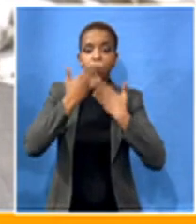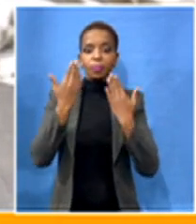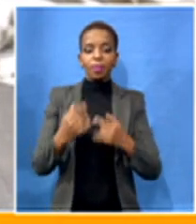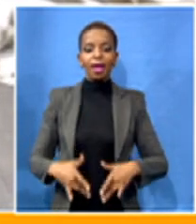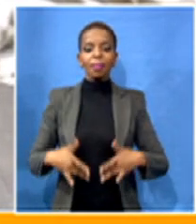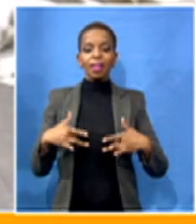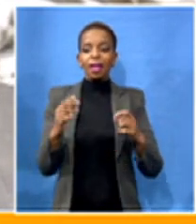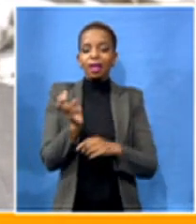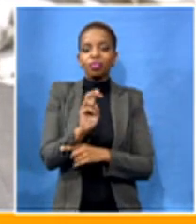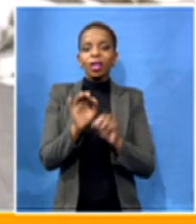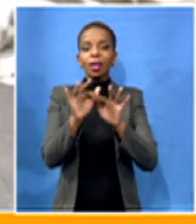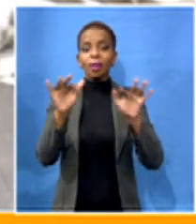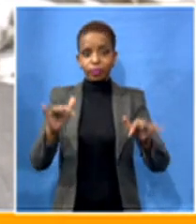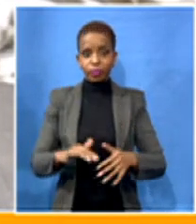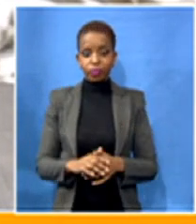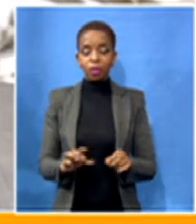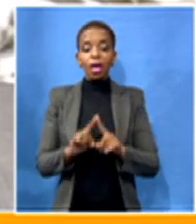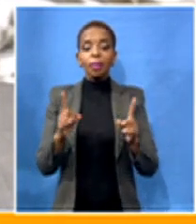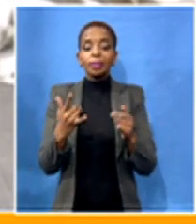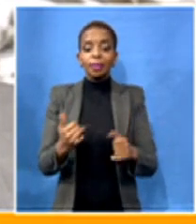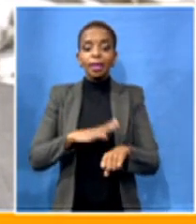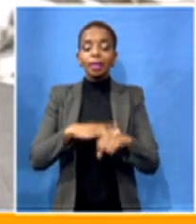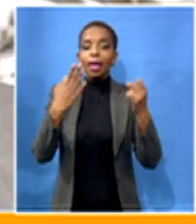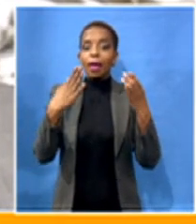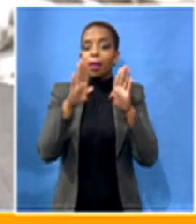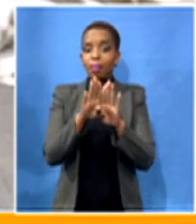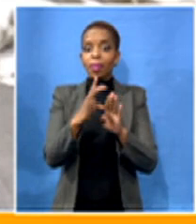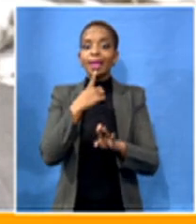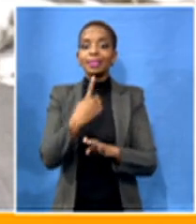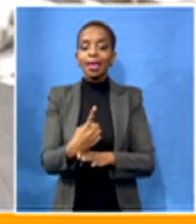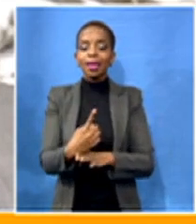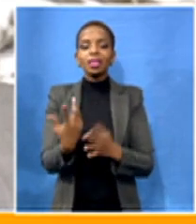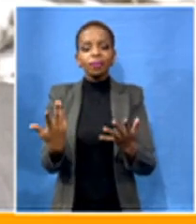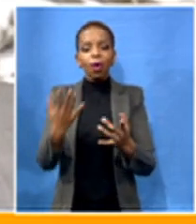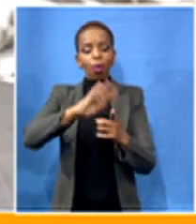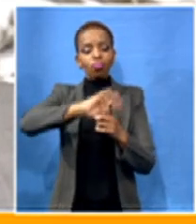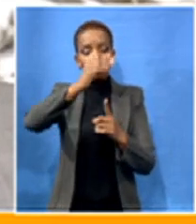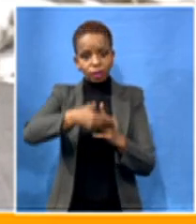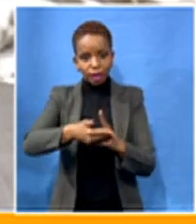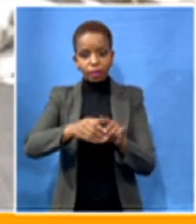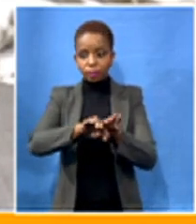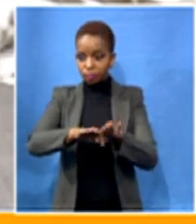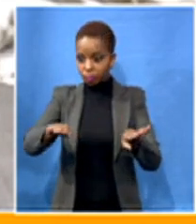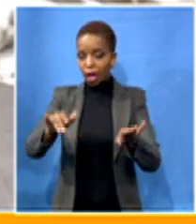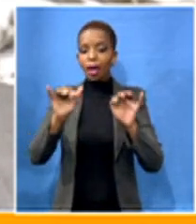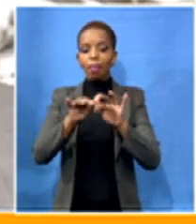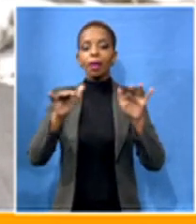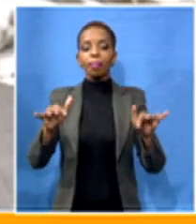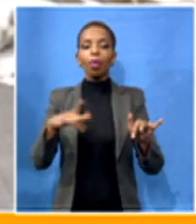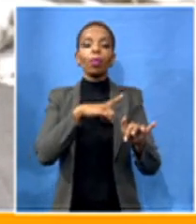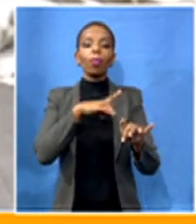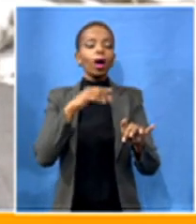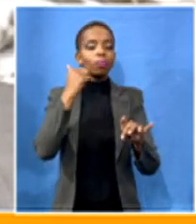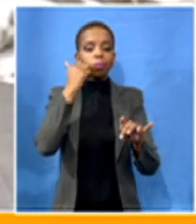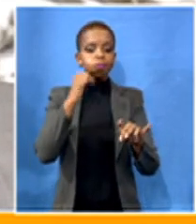went as far as defending the lockdown, saying it was to protect people and curb the spread of COVID-19. Let's sort of have a look